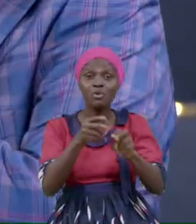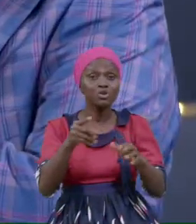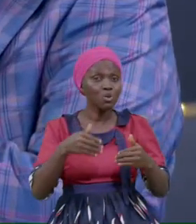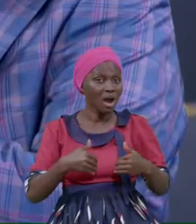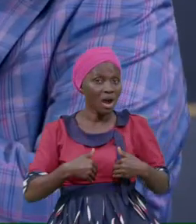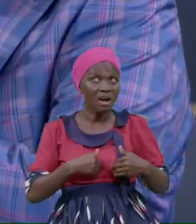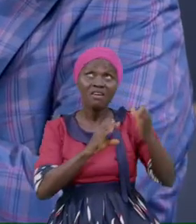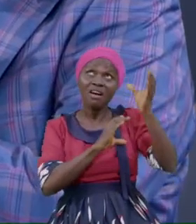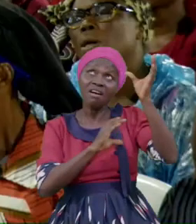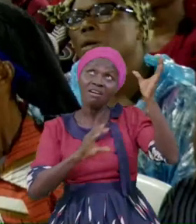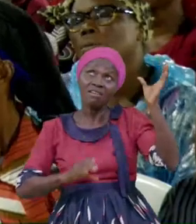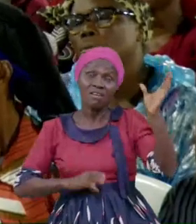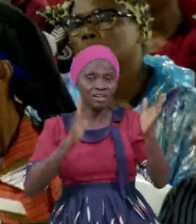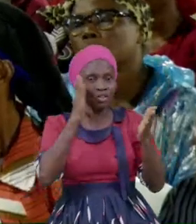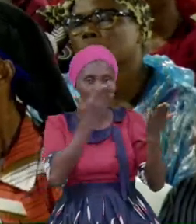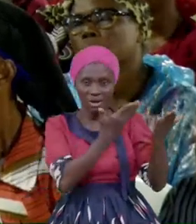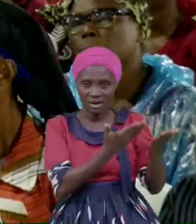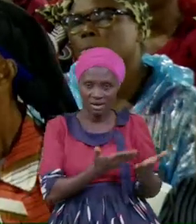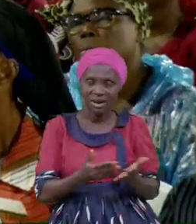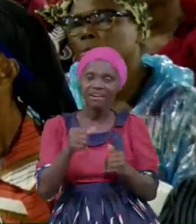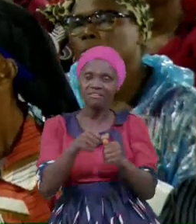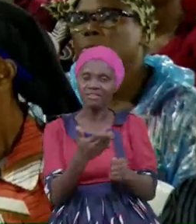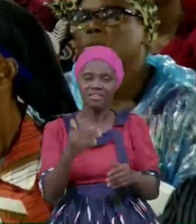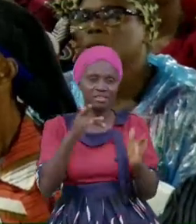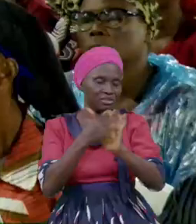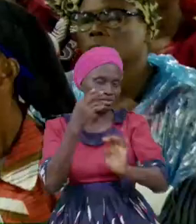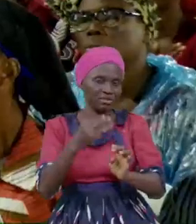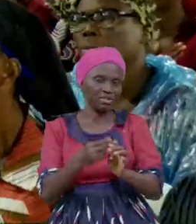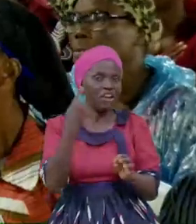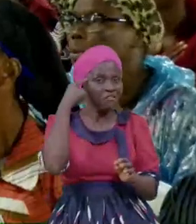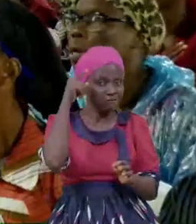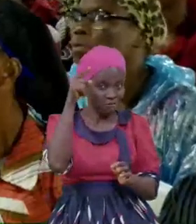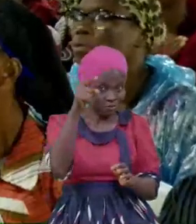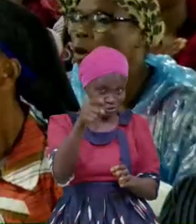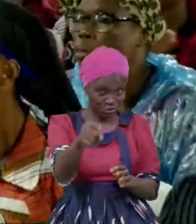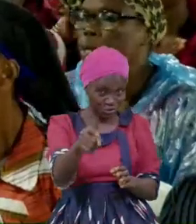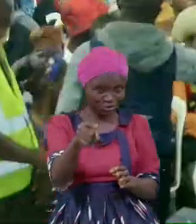everything away. For you. For you.